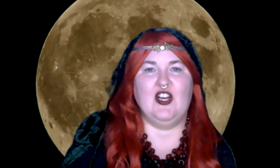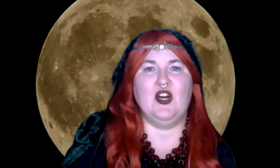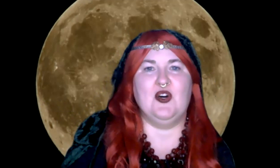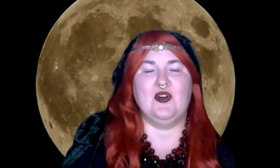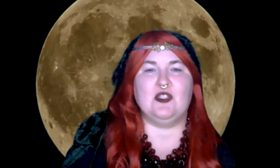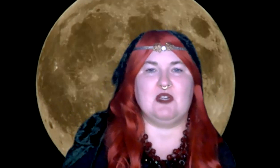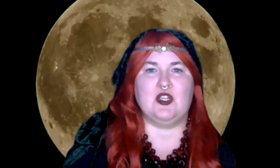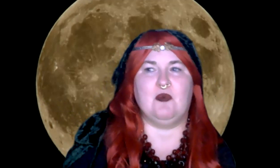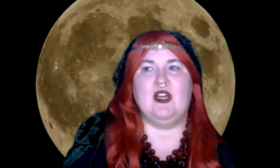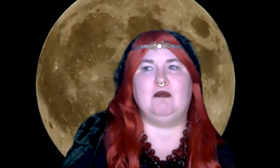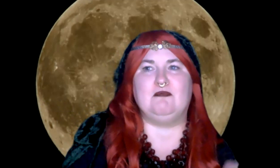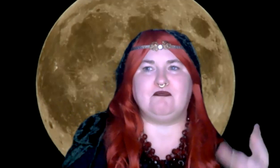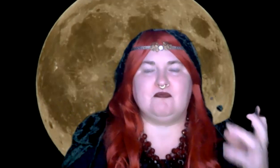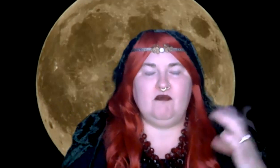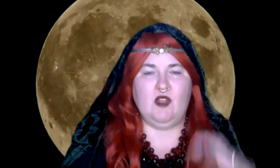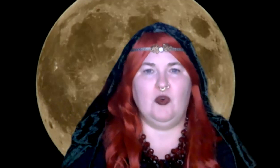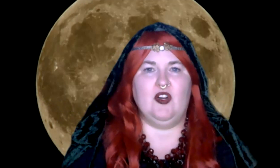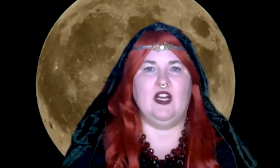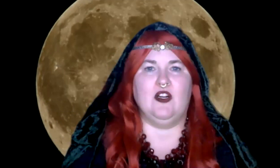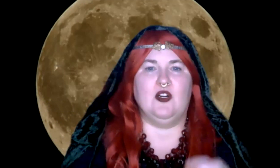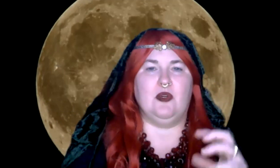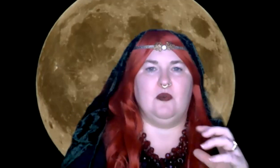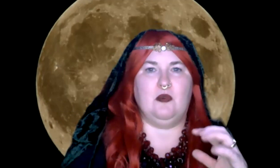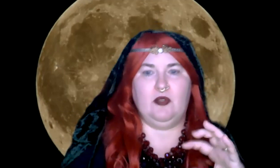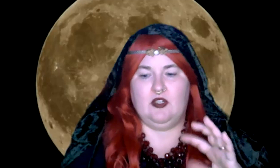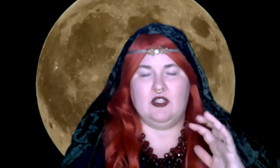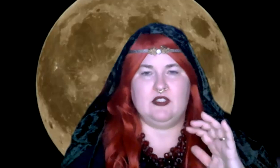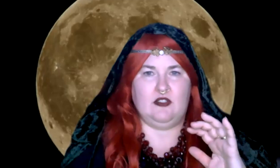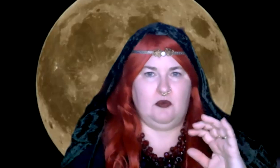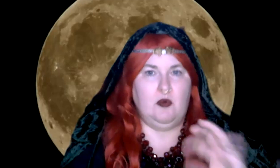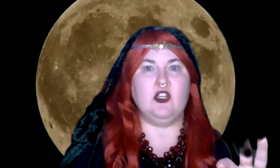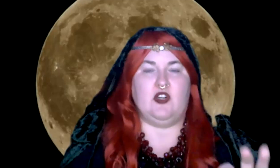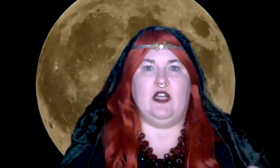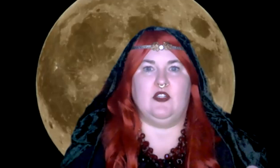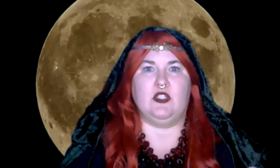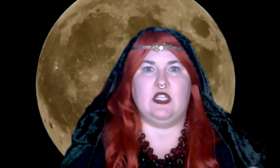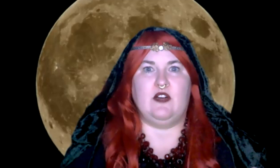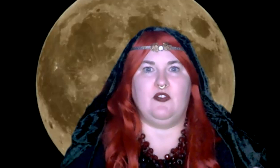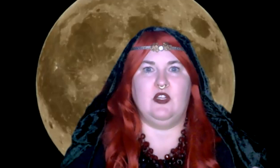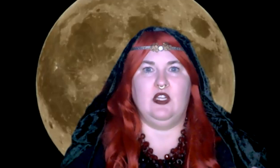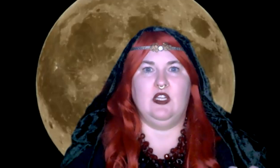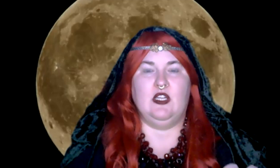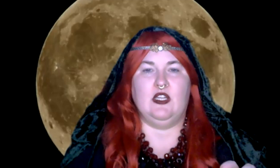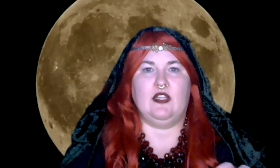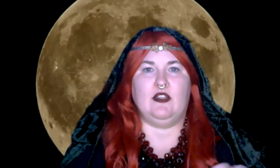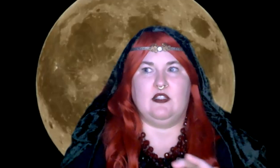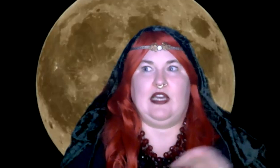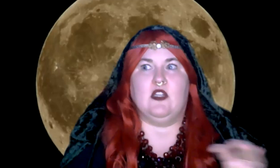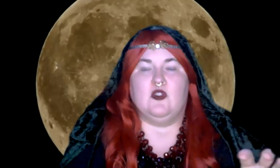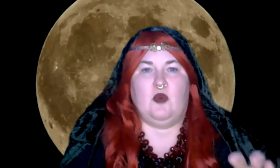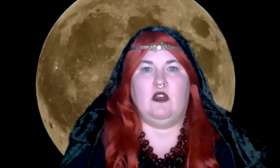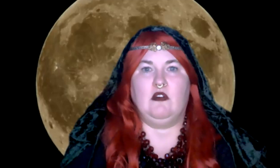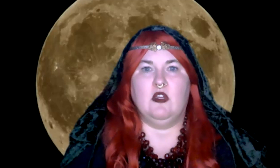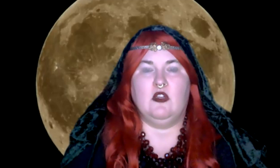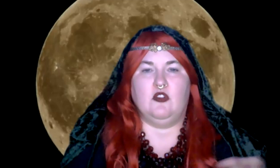And I know, especially when we're younger, we want to try out different stuff. Like that